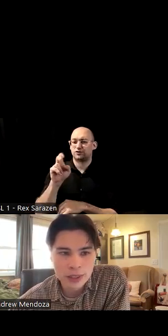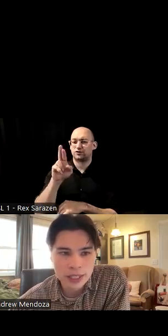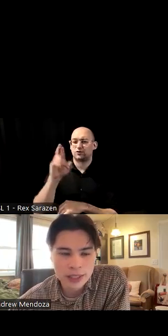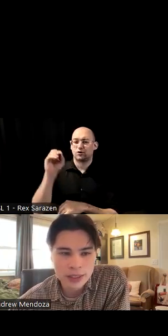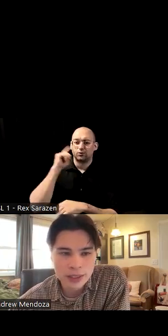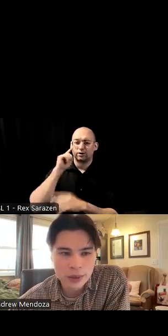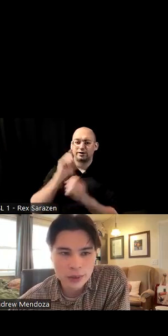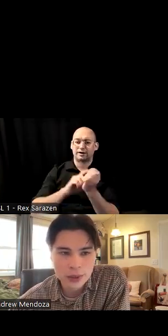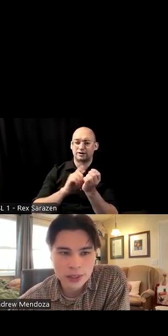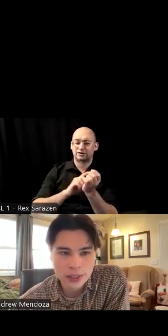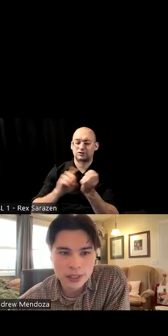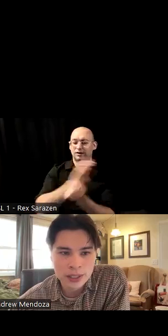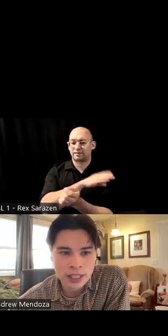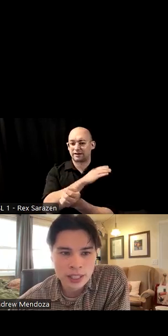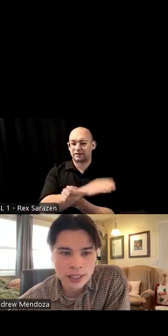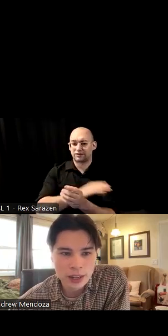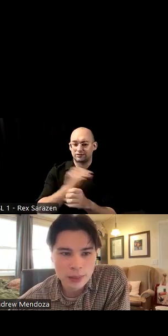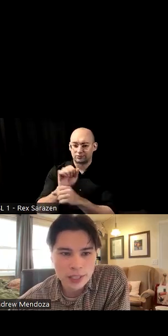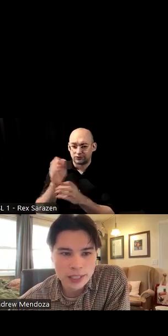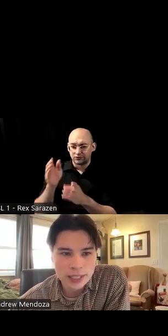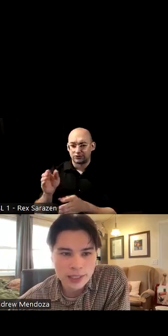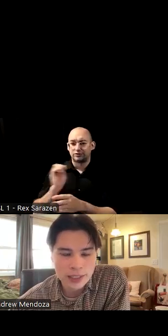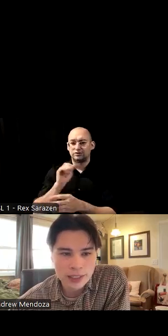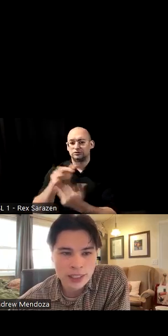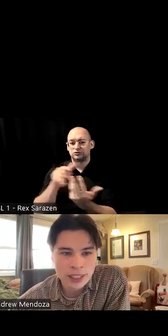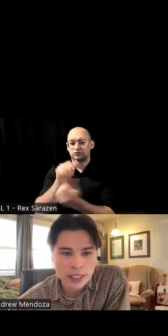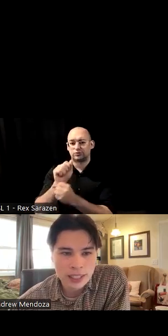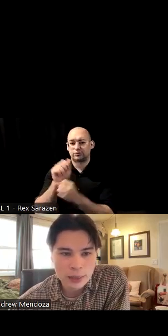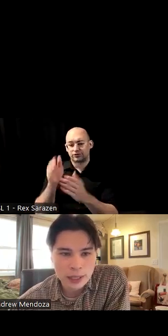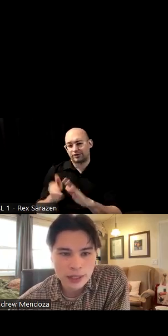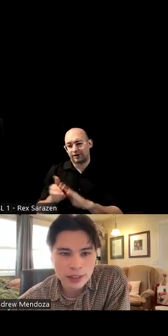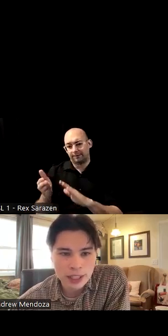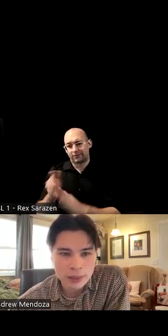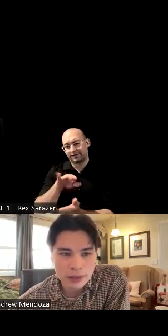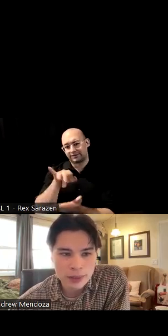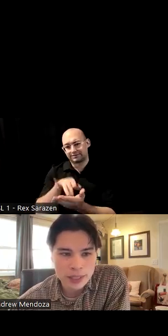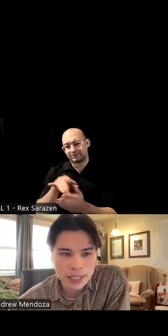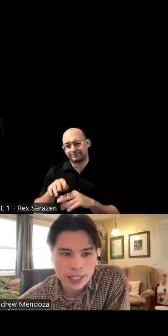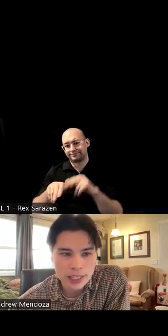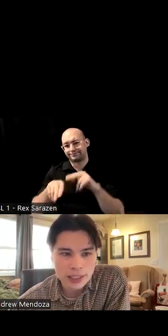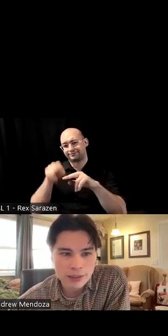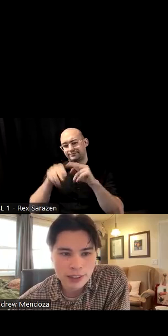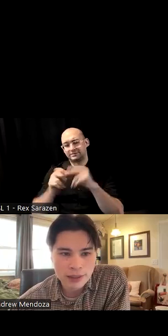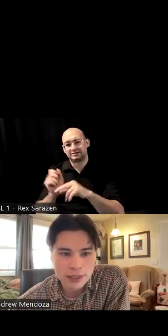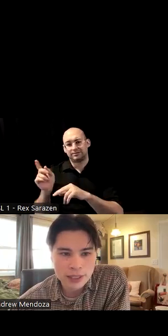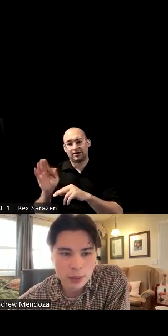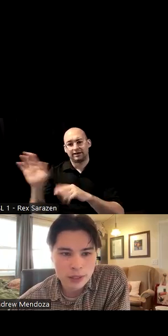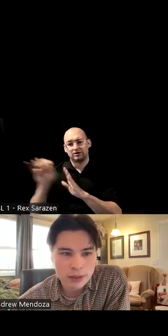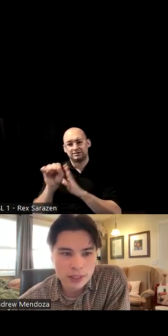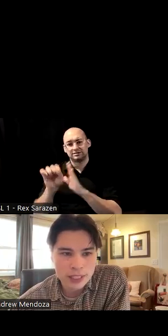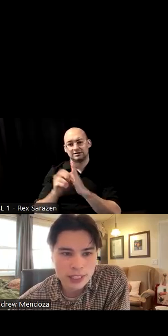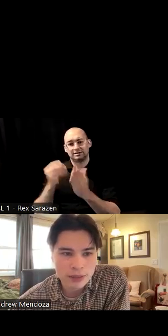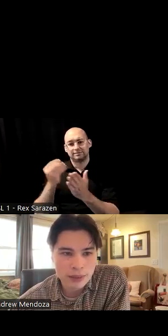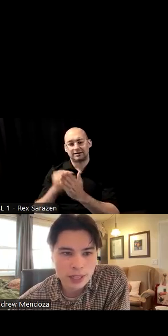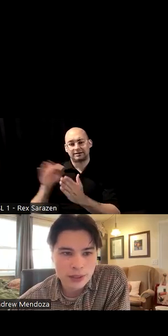clinical coordinators, and social workers. And to operate a center, they spend their allotment from the state and then find